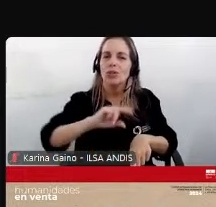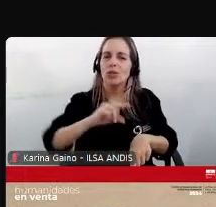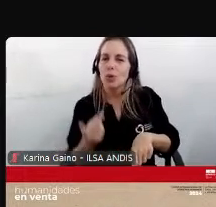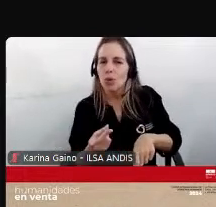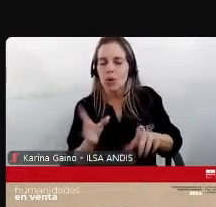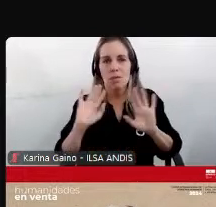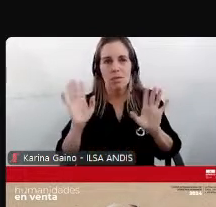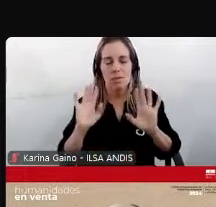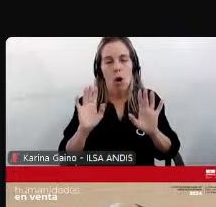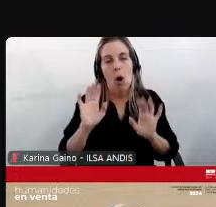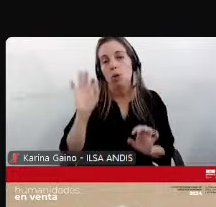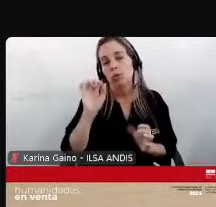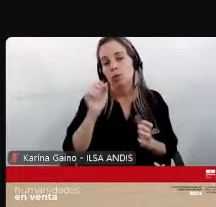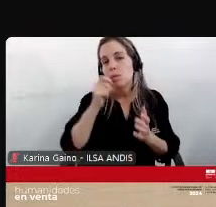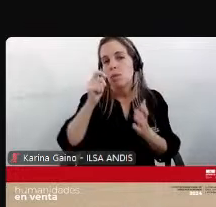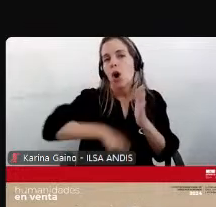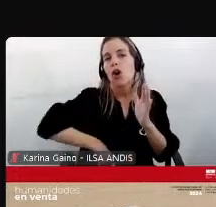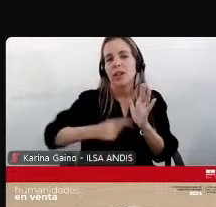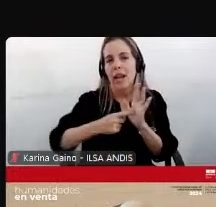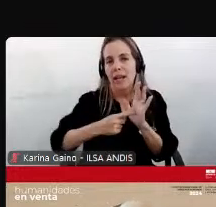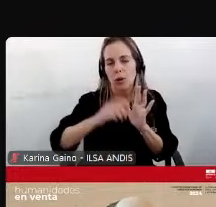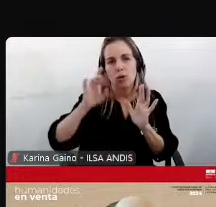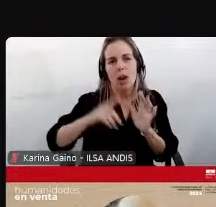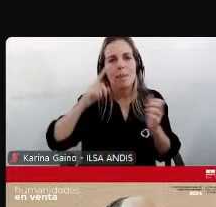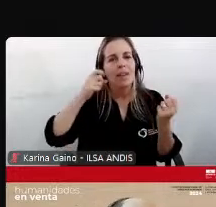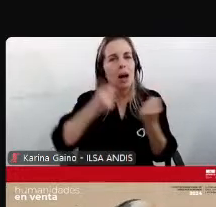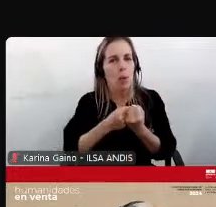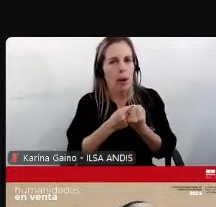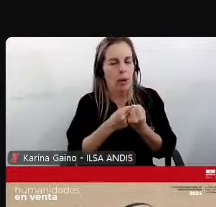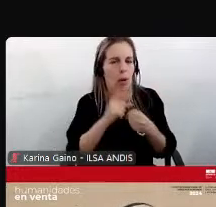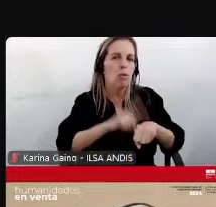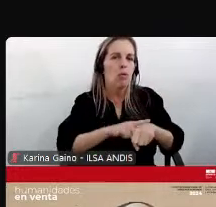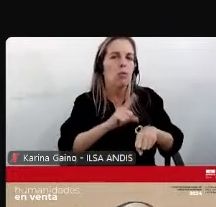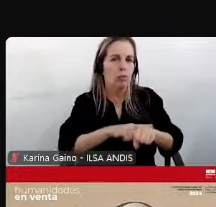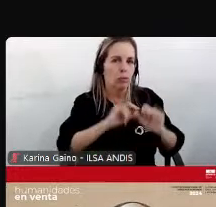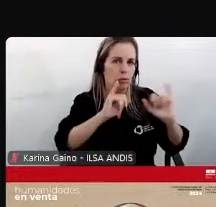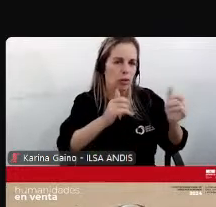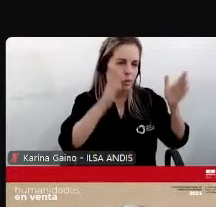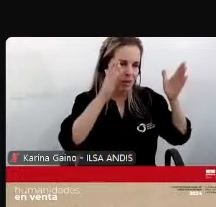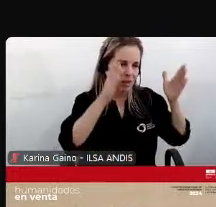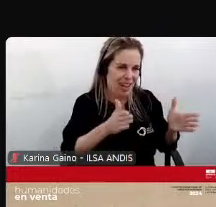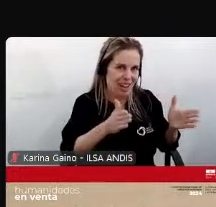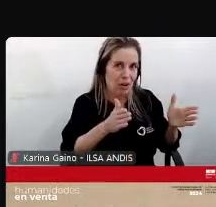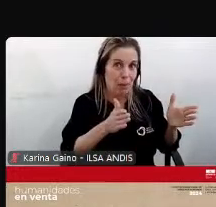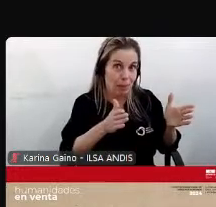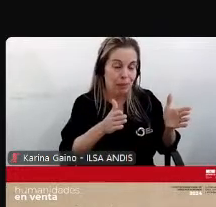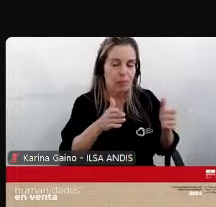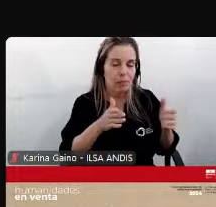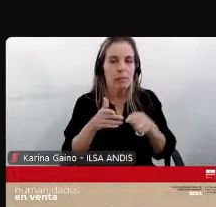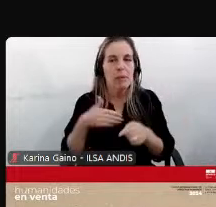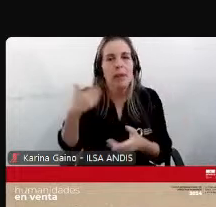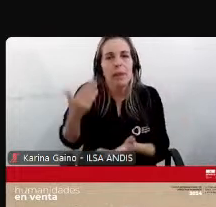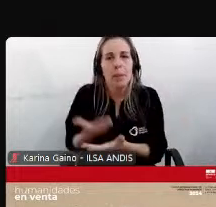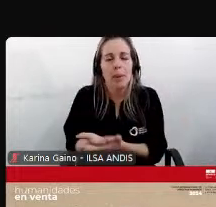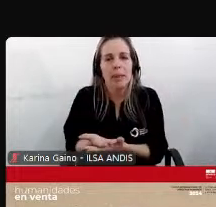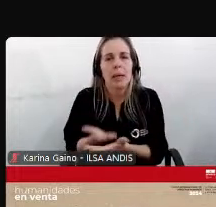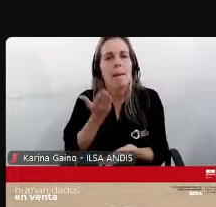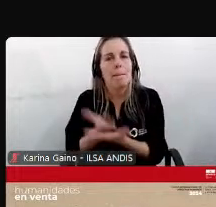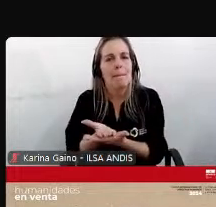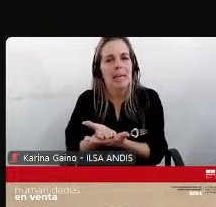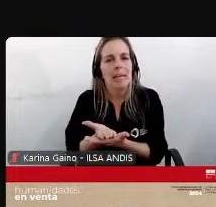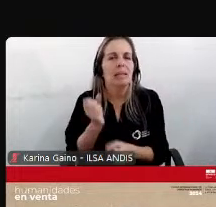if you don't, we're not going to pay you as much, whatever it is. But what we find to be more common is, again, related to this piece